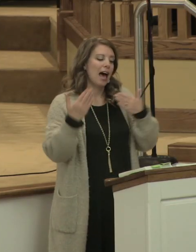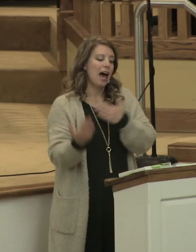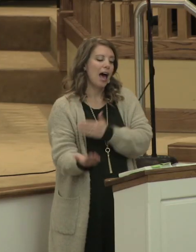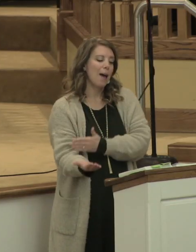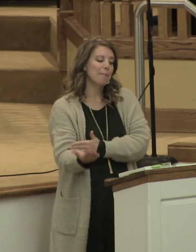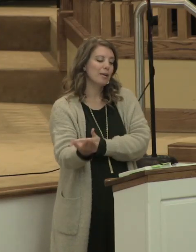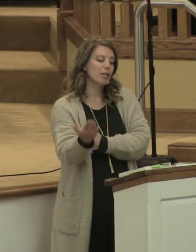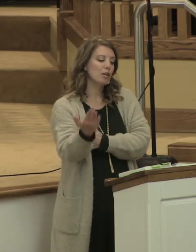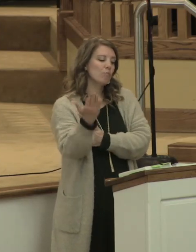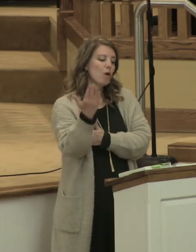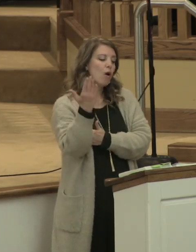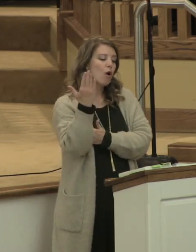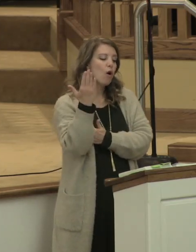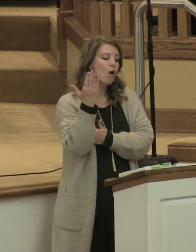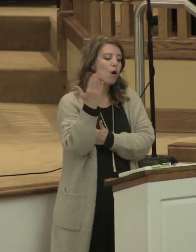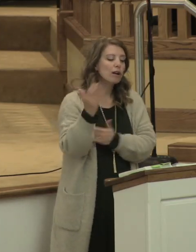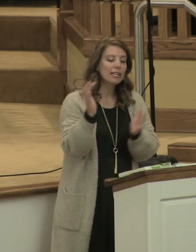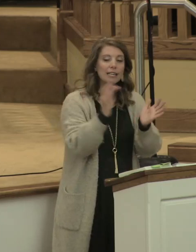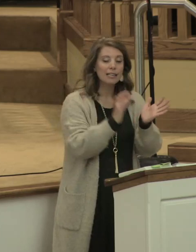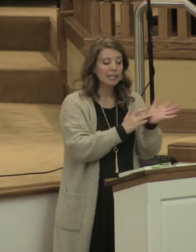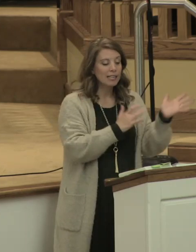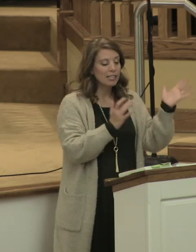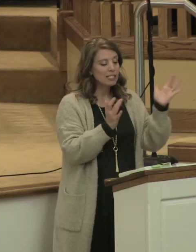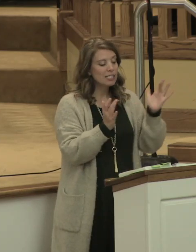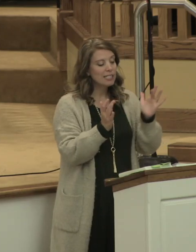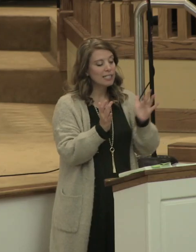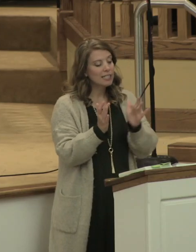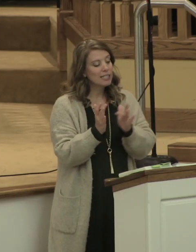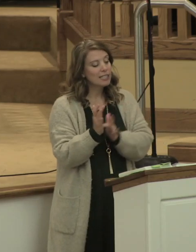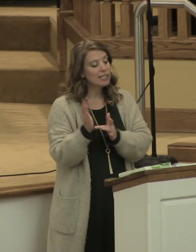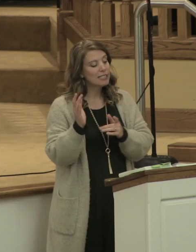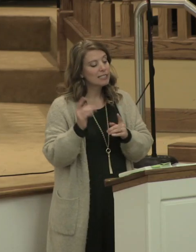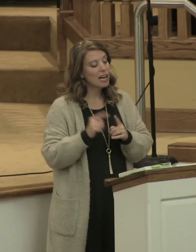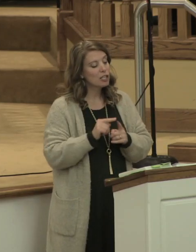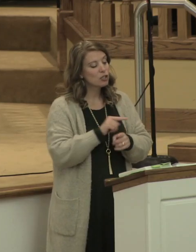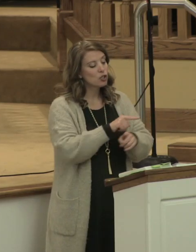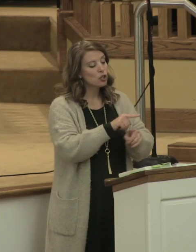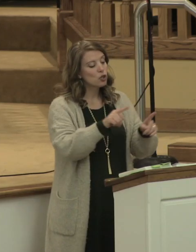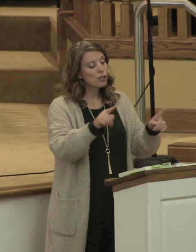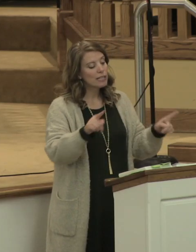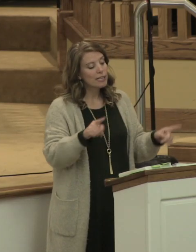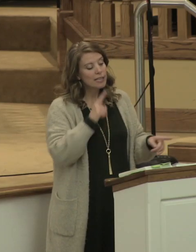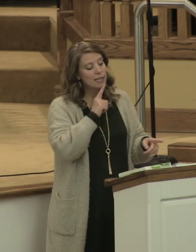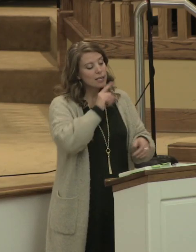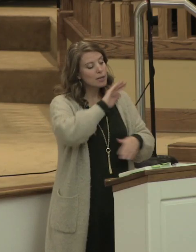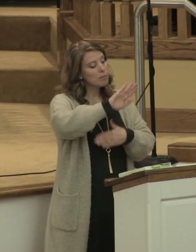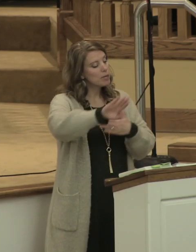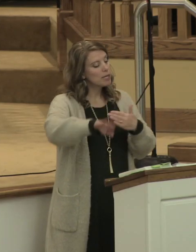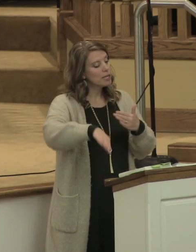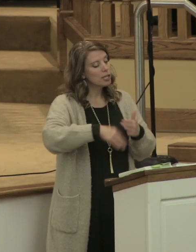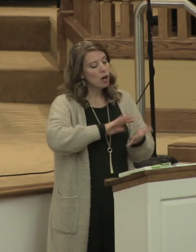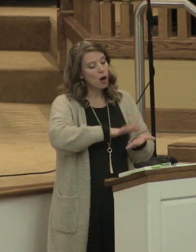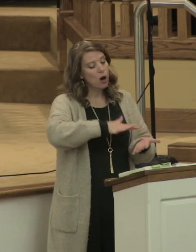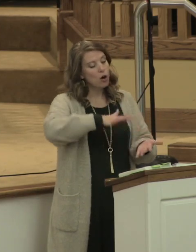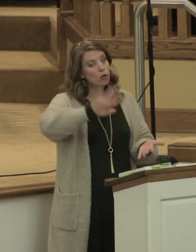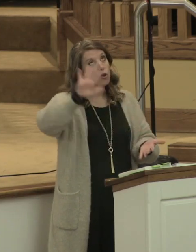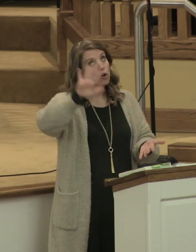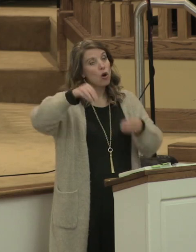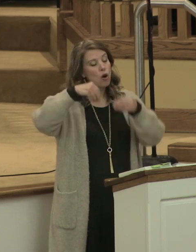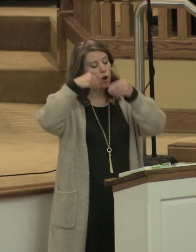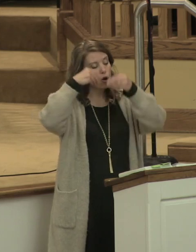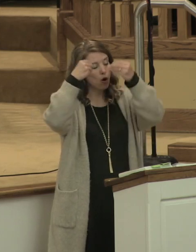this happy morning. Jesus, to thee be all